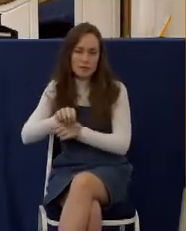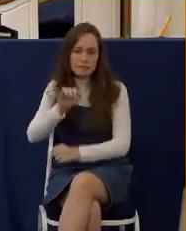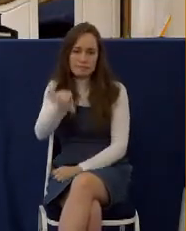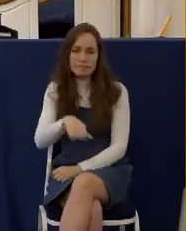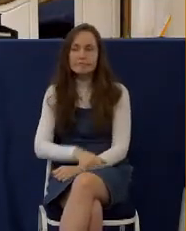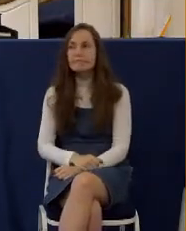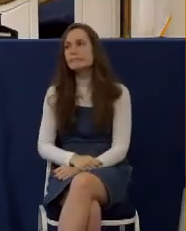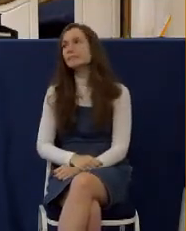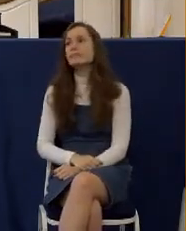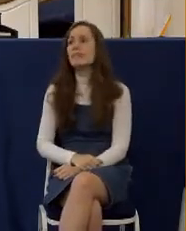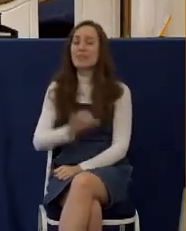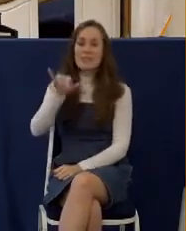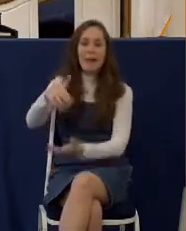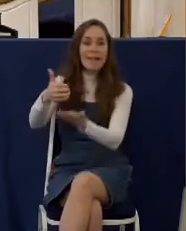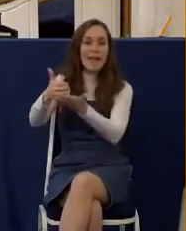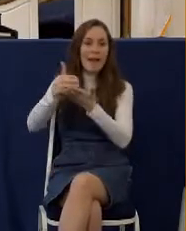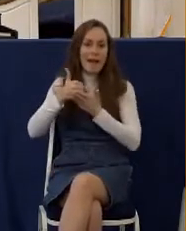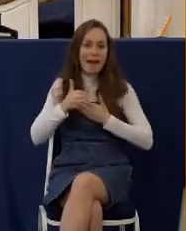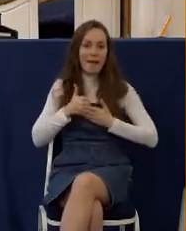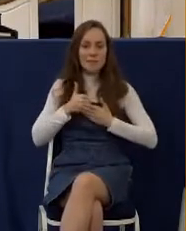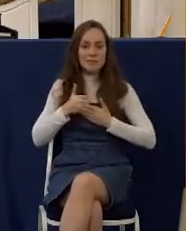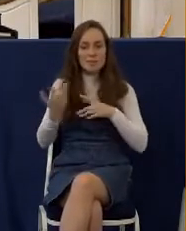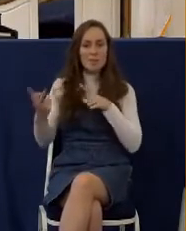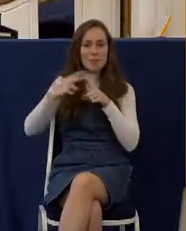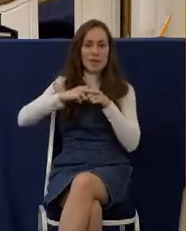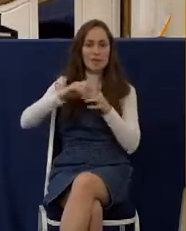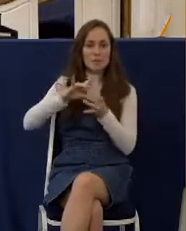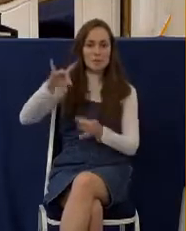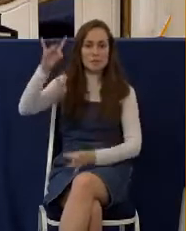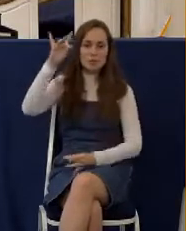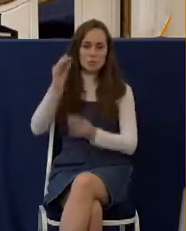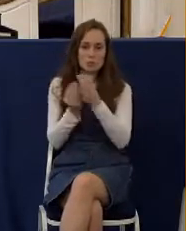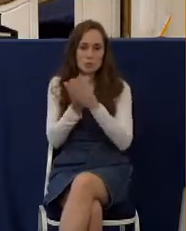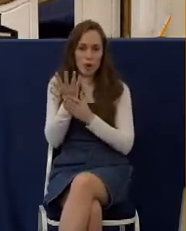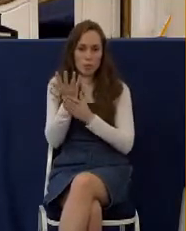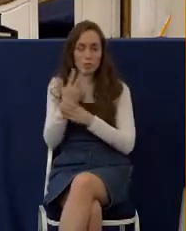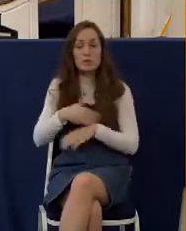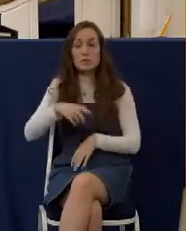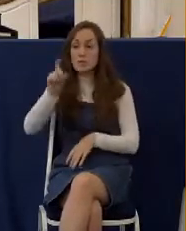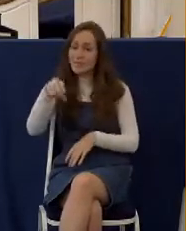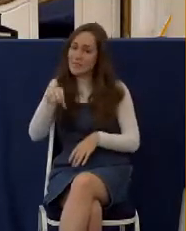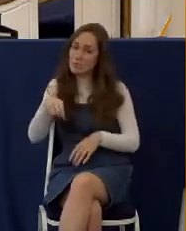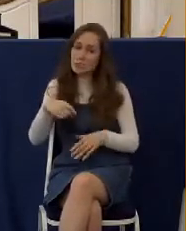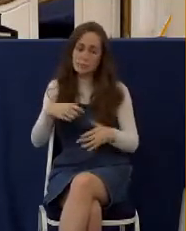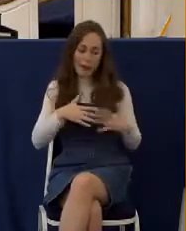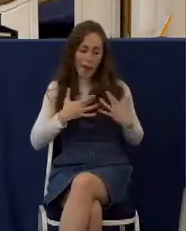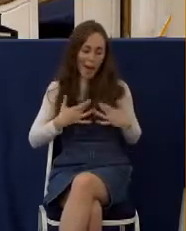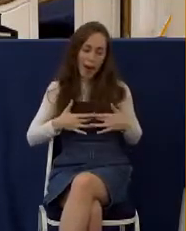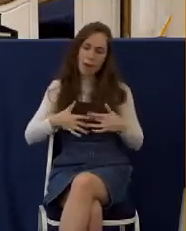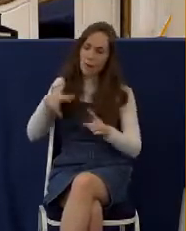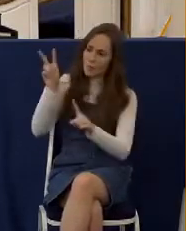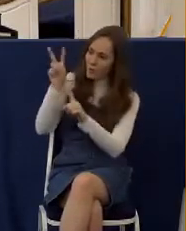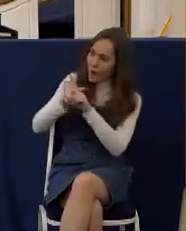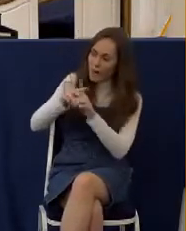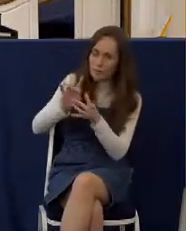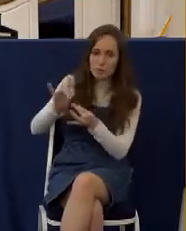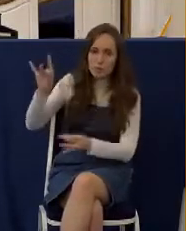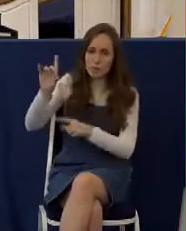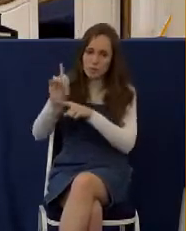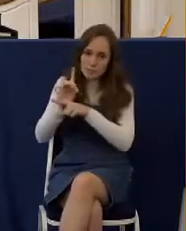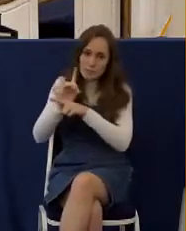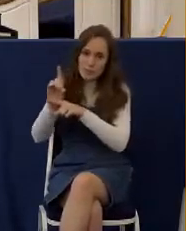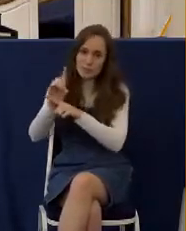us in spiritual growth. In other words, we just have to do our part. We have to discipline ourselves. There are certain things in the Christian life that we need